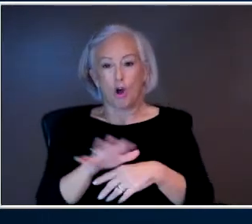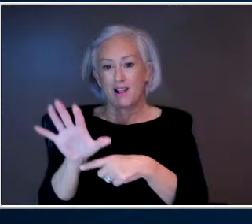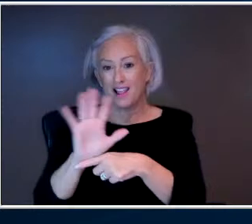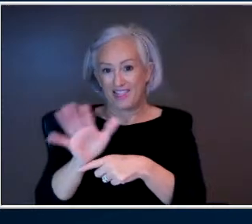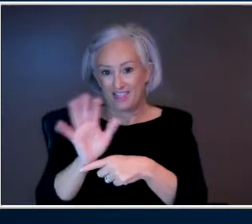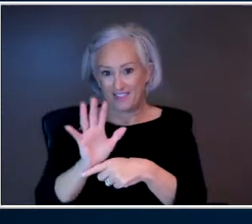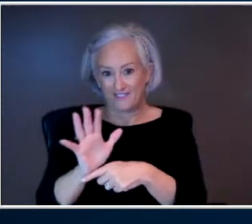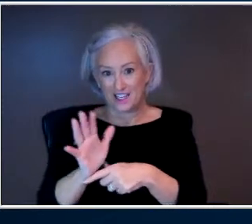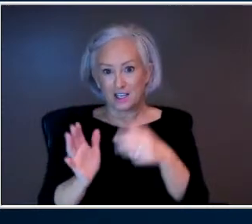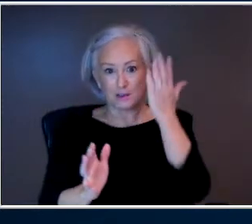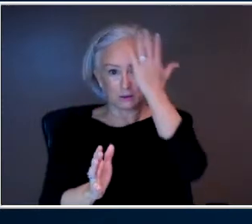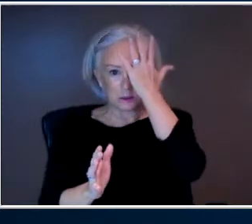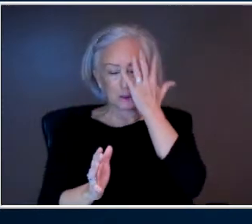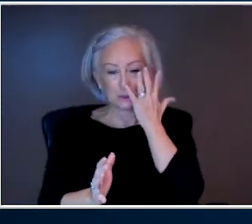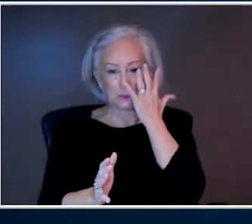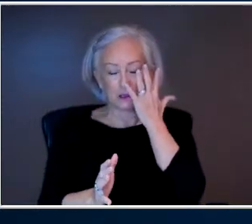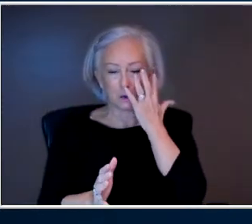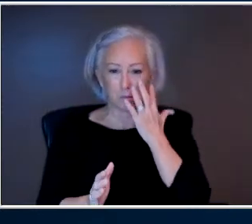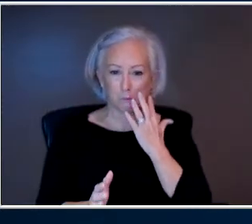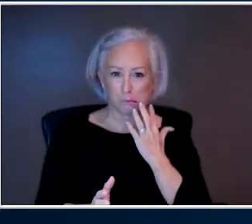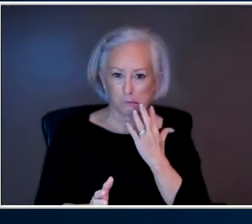any signs now at all?